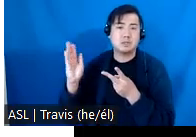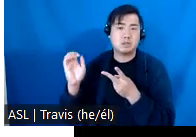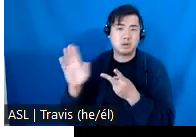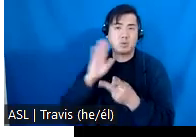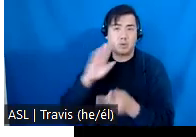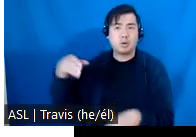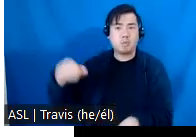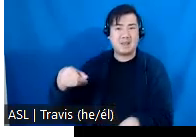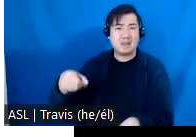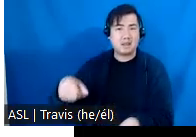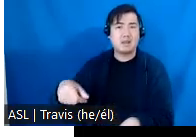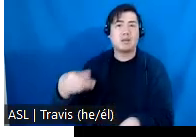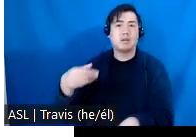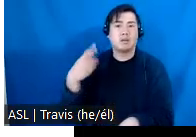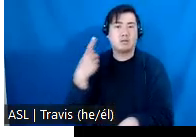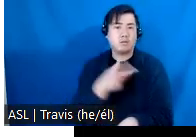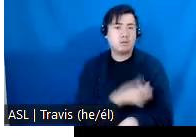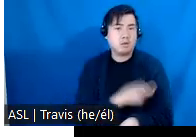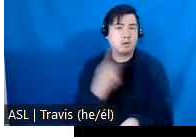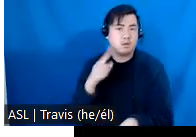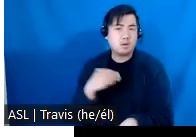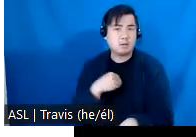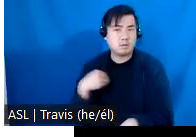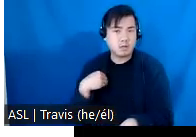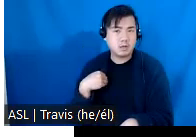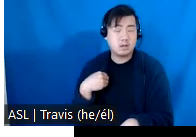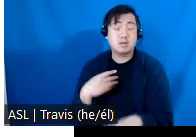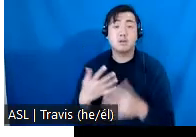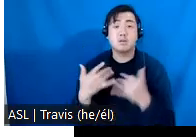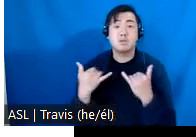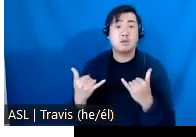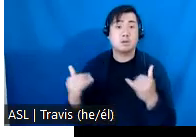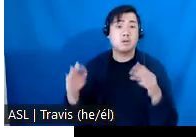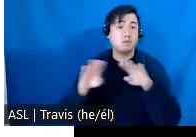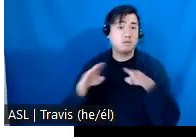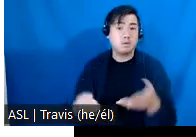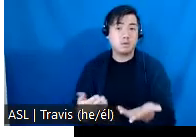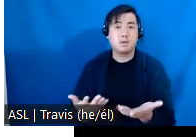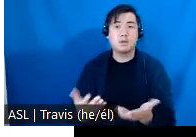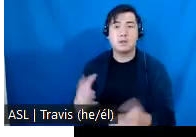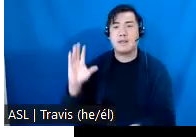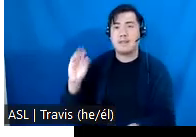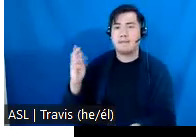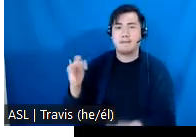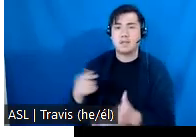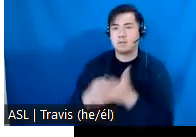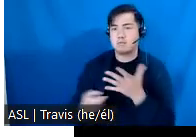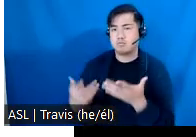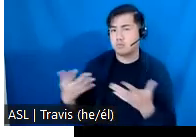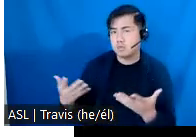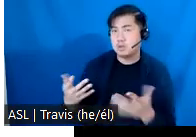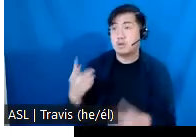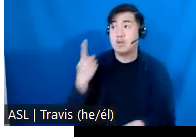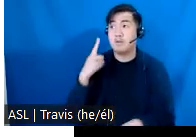their members. So really, the focus right now is on what is that copay price for folks who don't